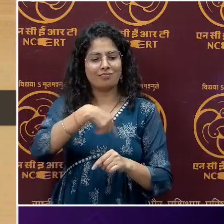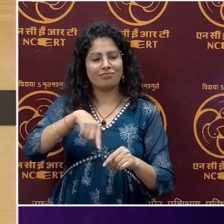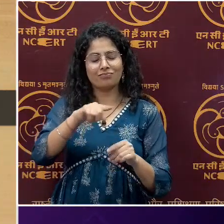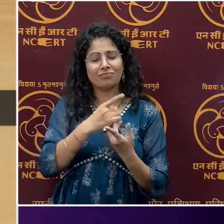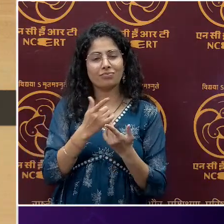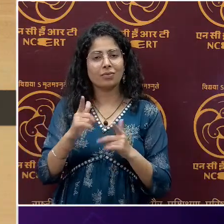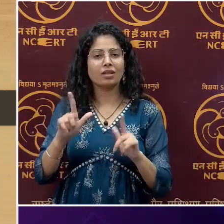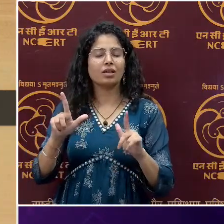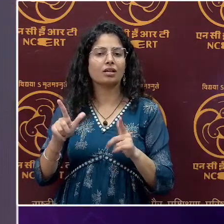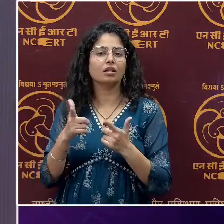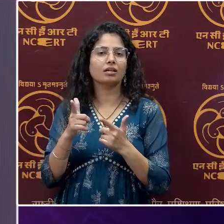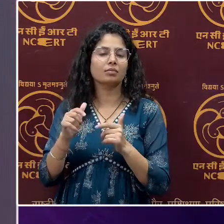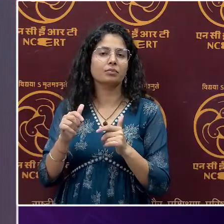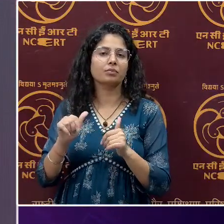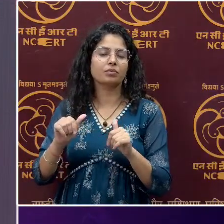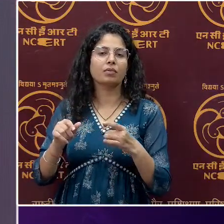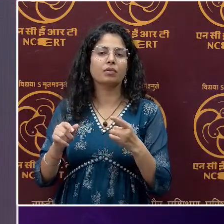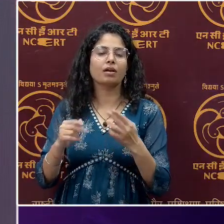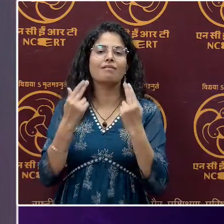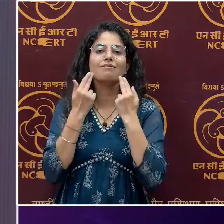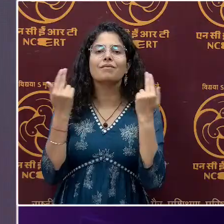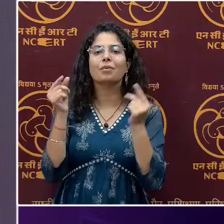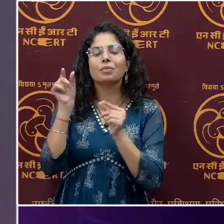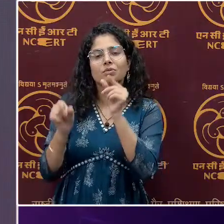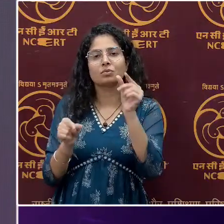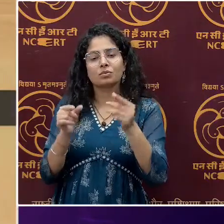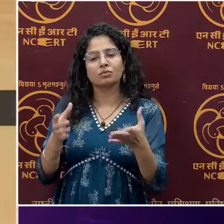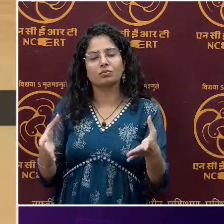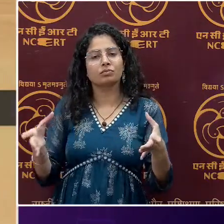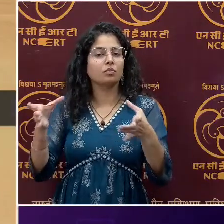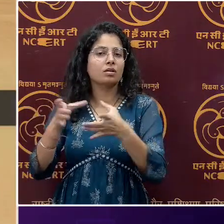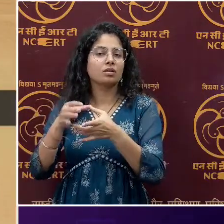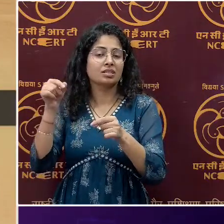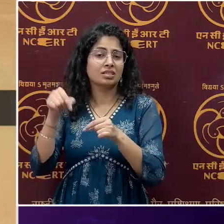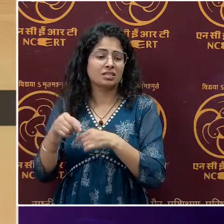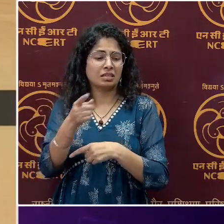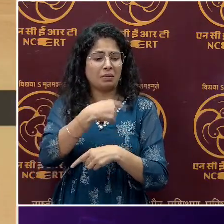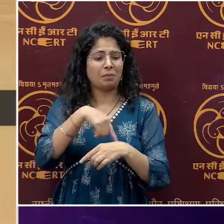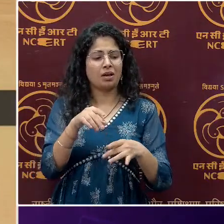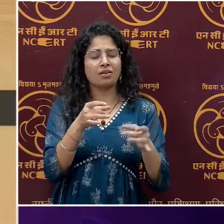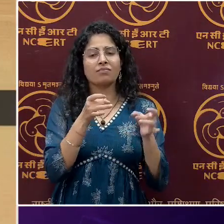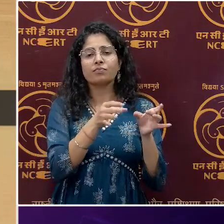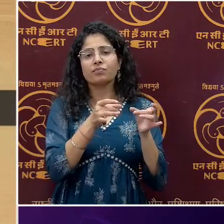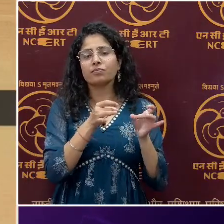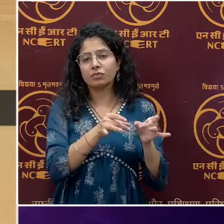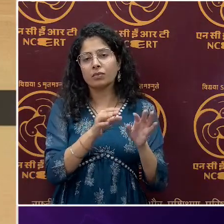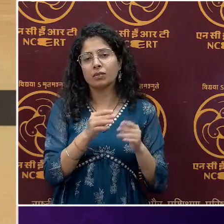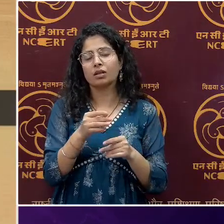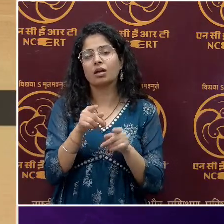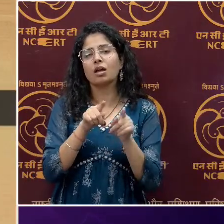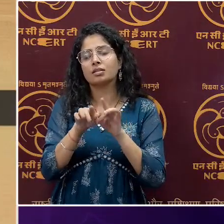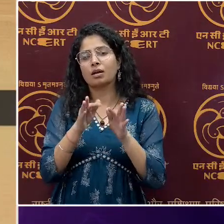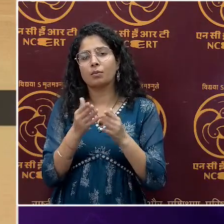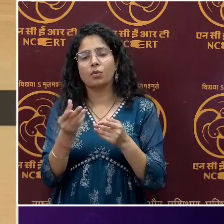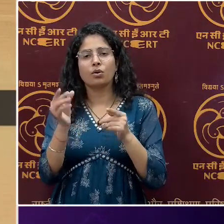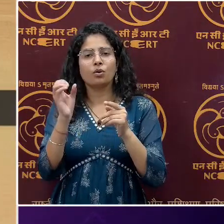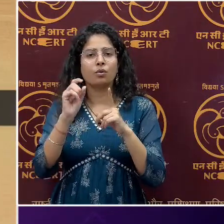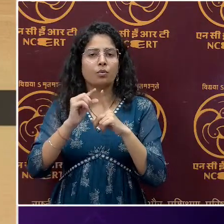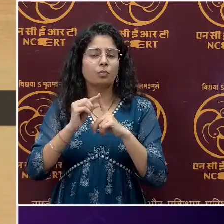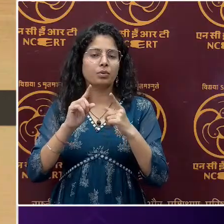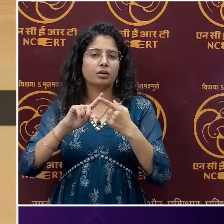and our reformer united together to eradicate all the things like operations, child